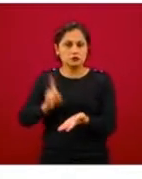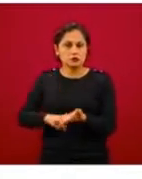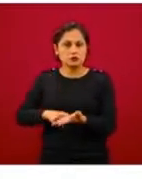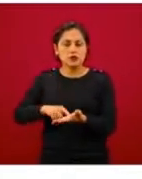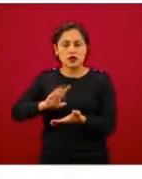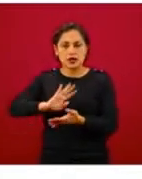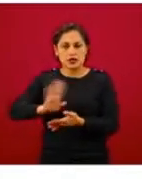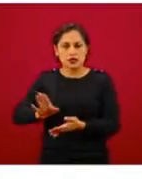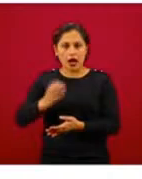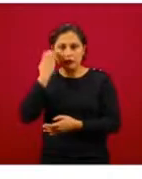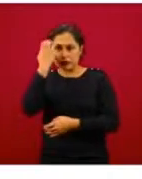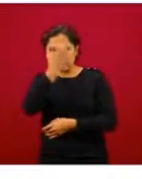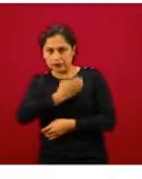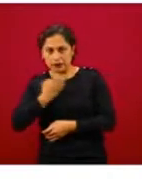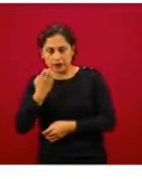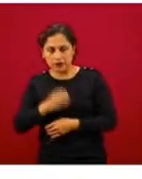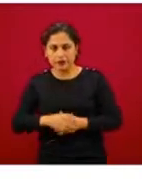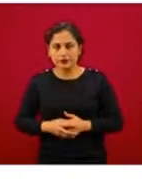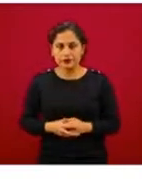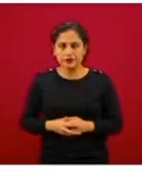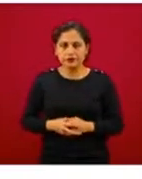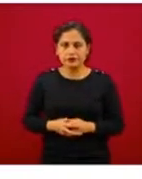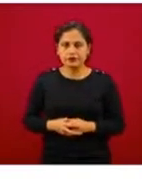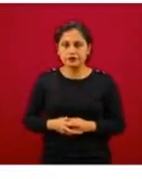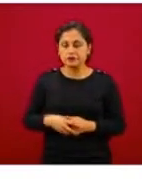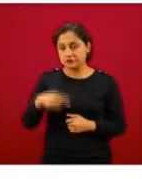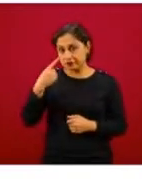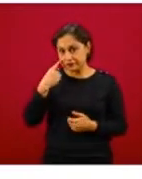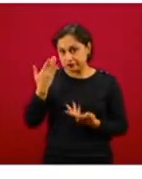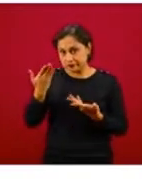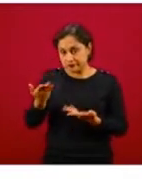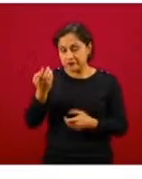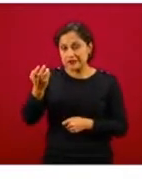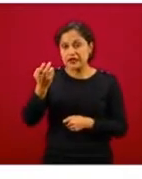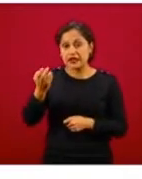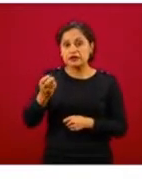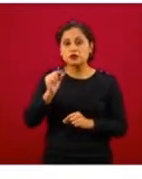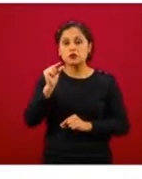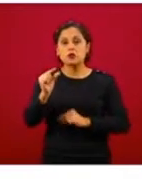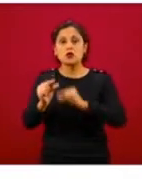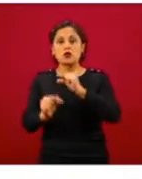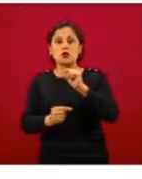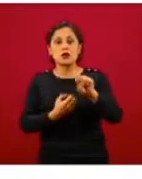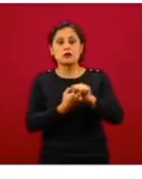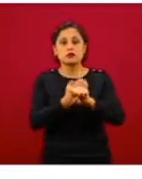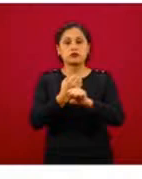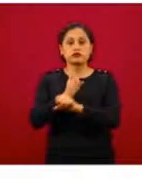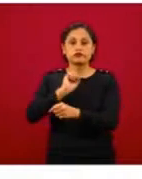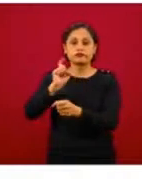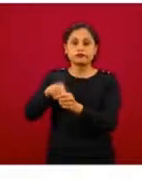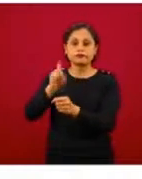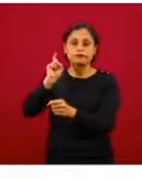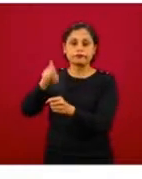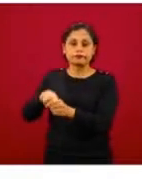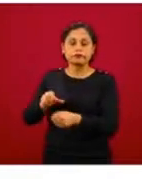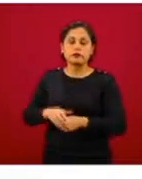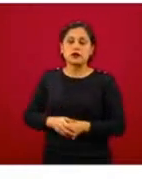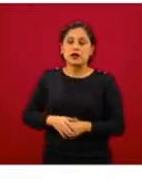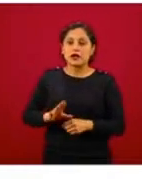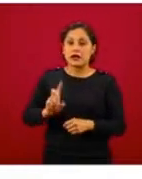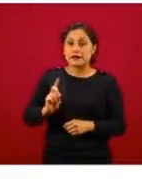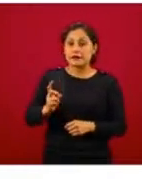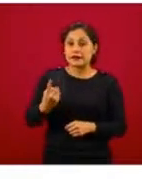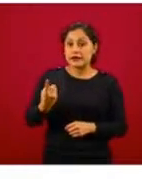registered, where more companies have registered themselves. And this is the projection of how that's been